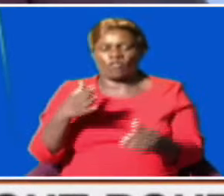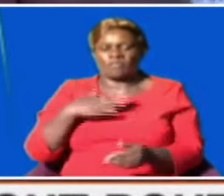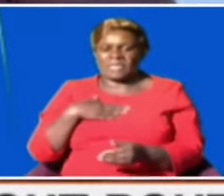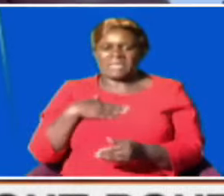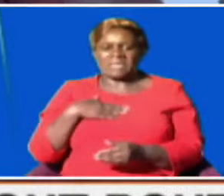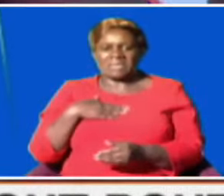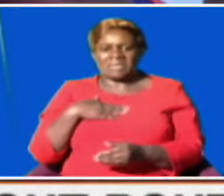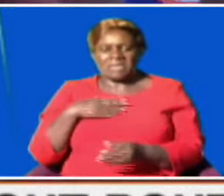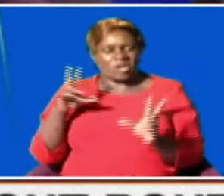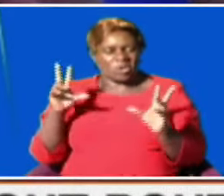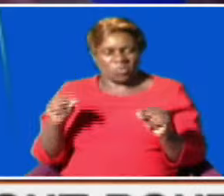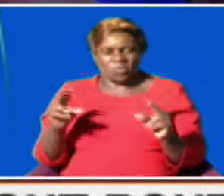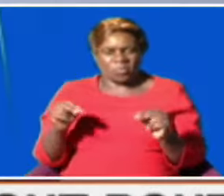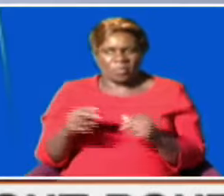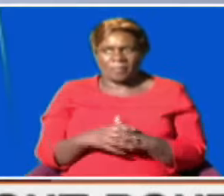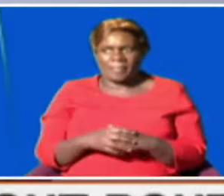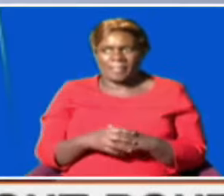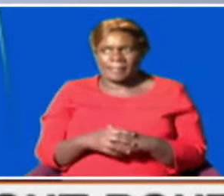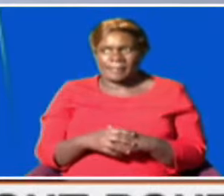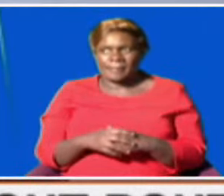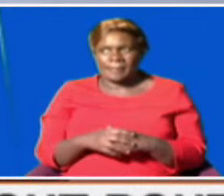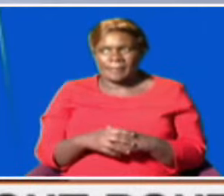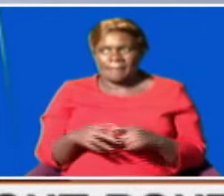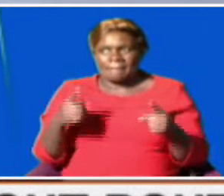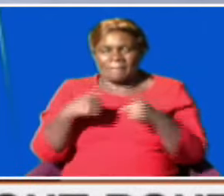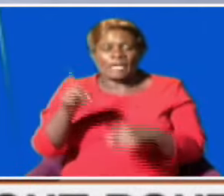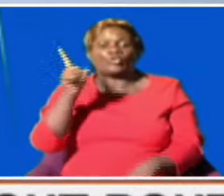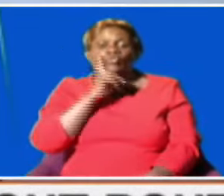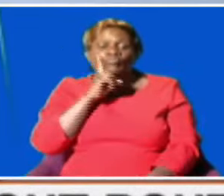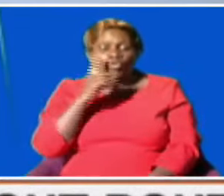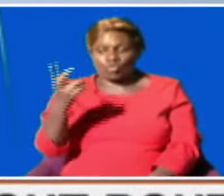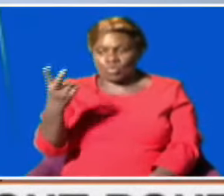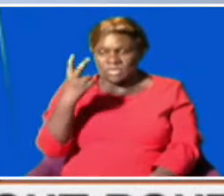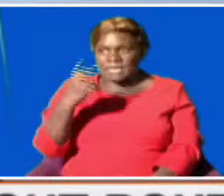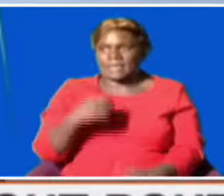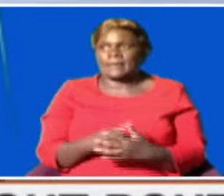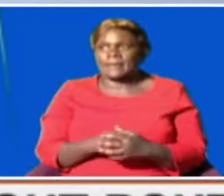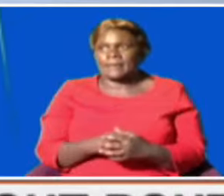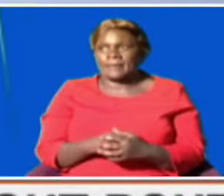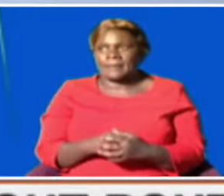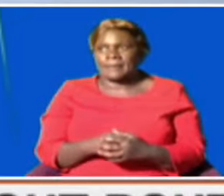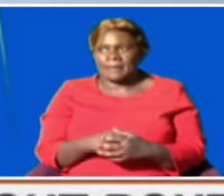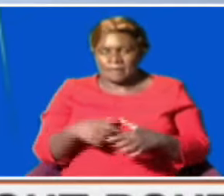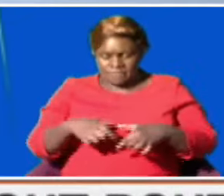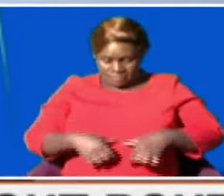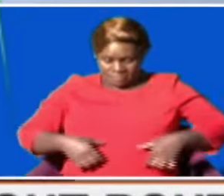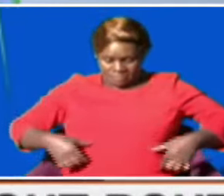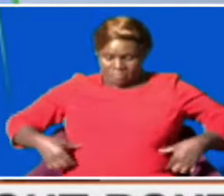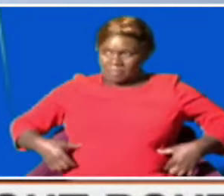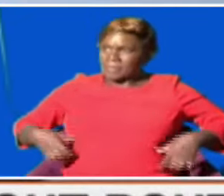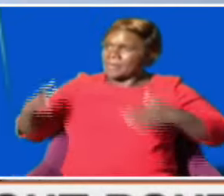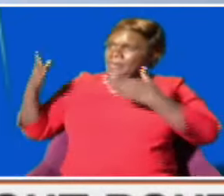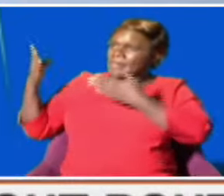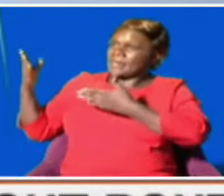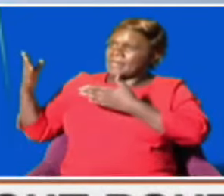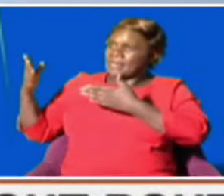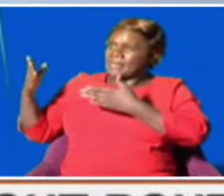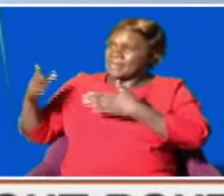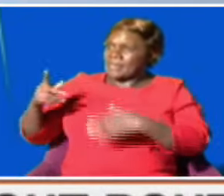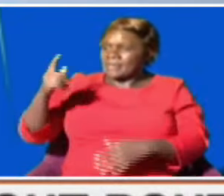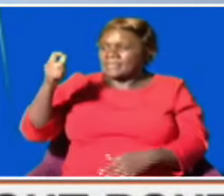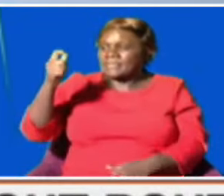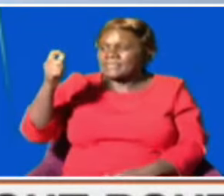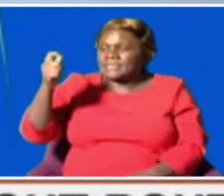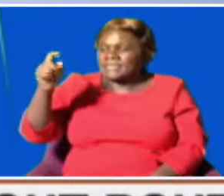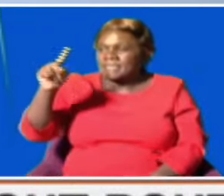cannot handle my power, but come tomorrow, you'll see. Hata huu mshipi niko nao, ni wachezaji mkiona